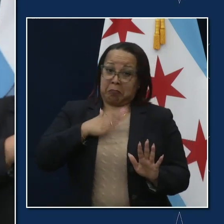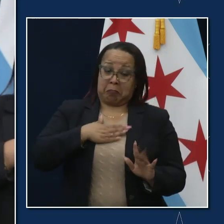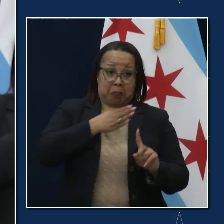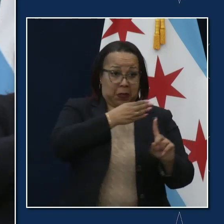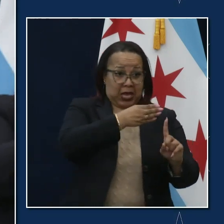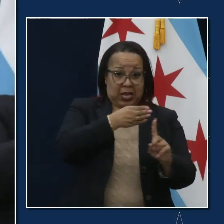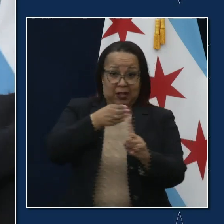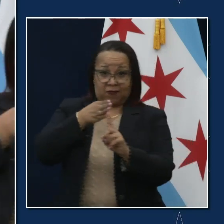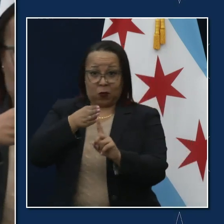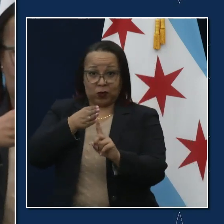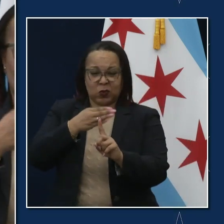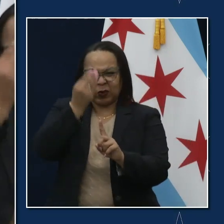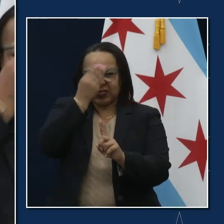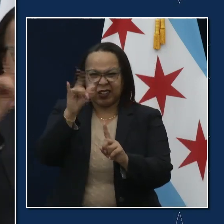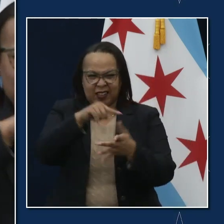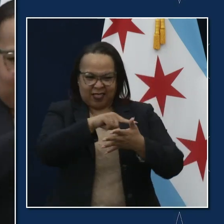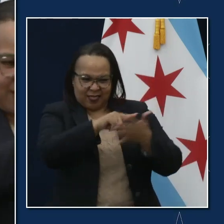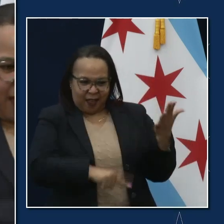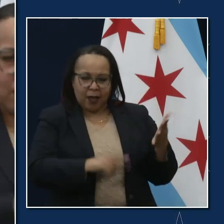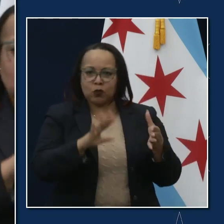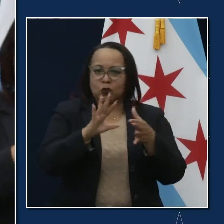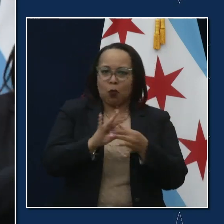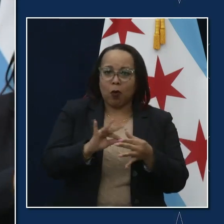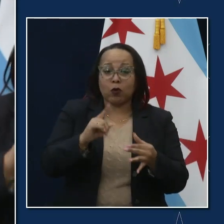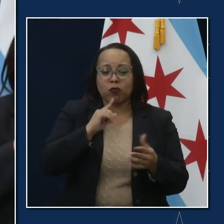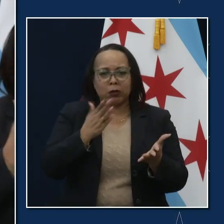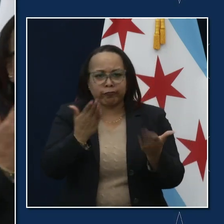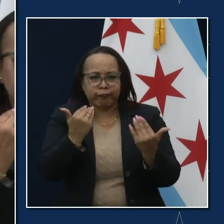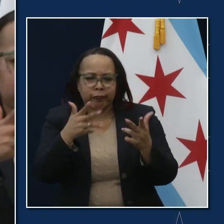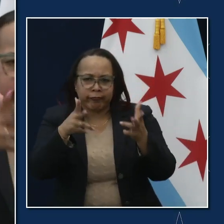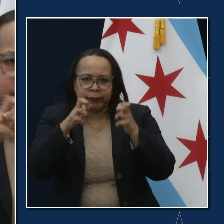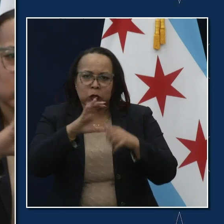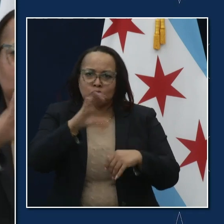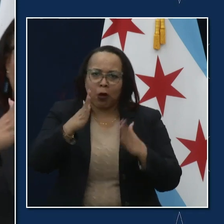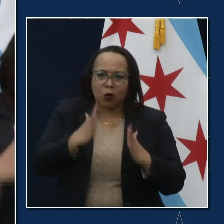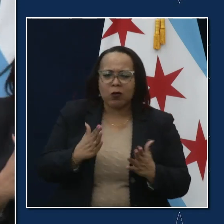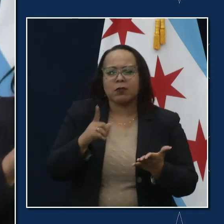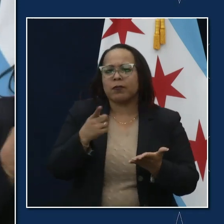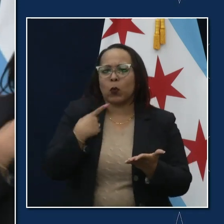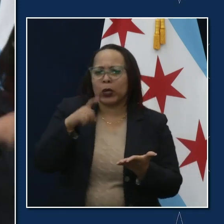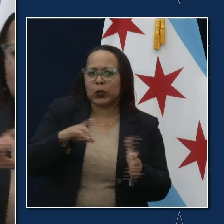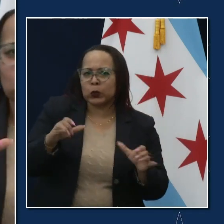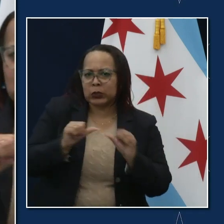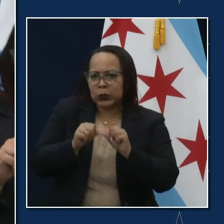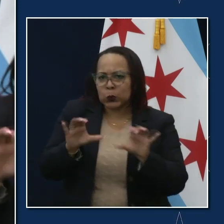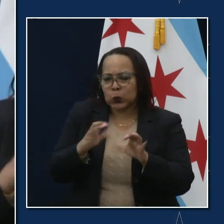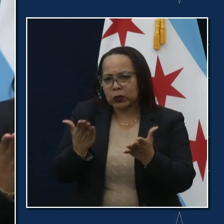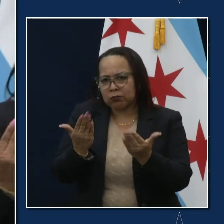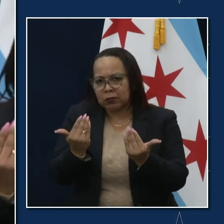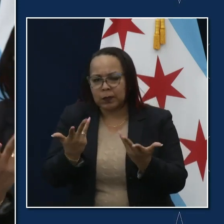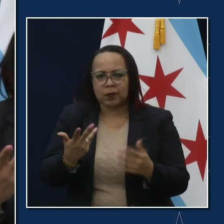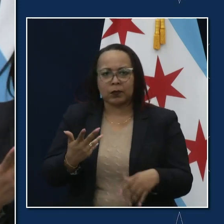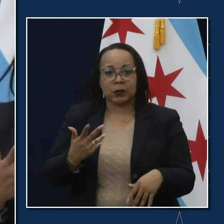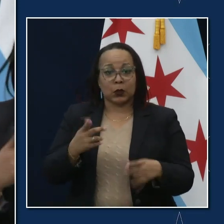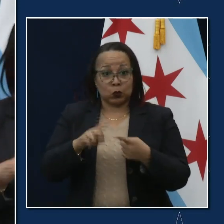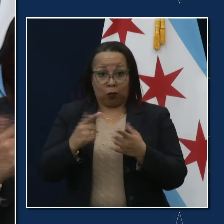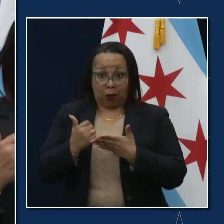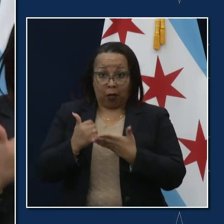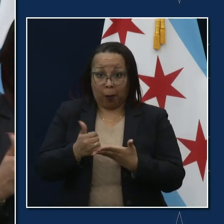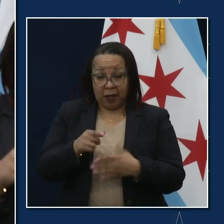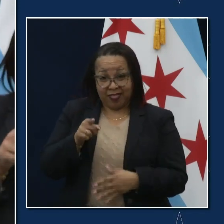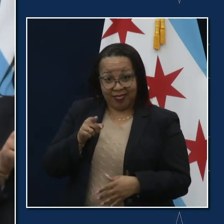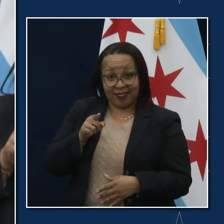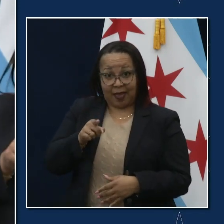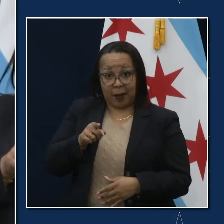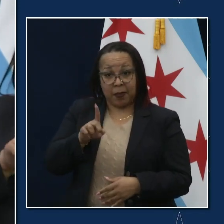focus is on telling that story and listening to Chicagoans about what we need to continue to do to help